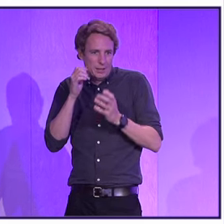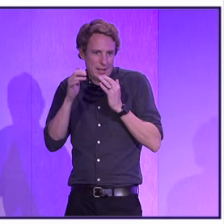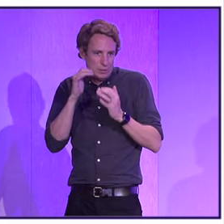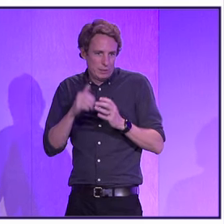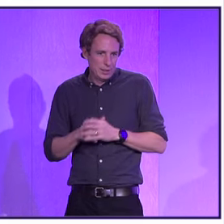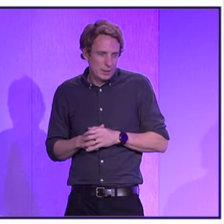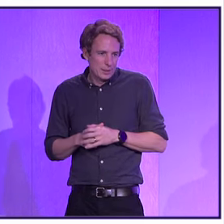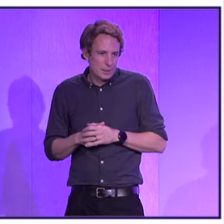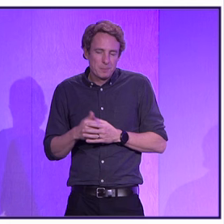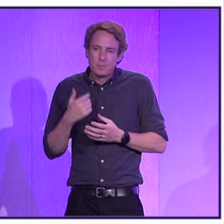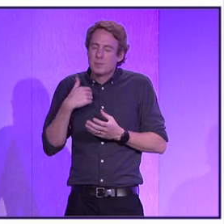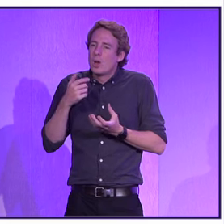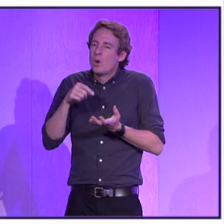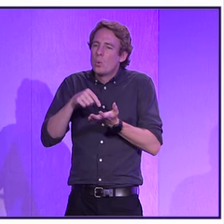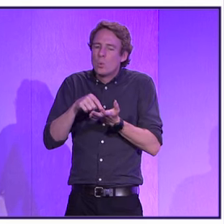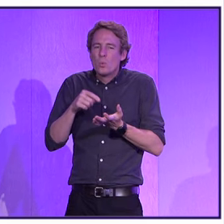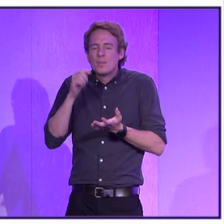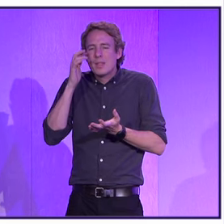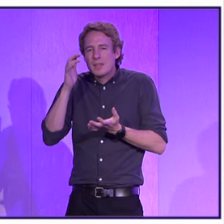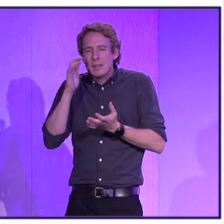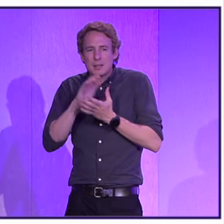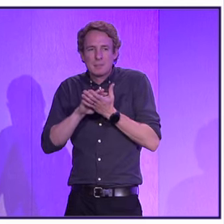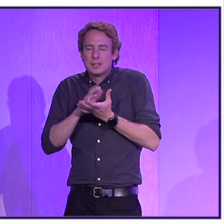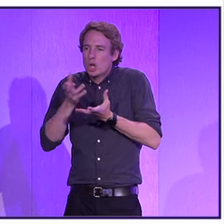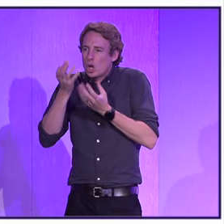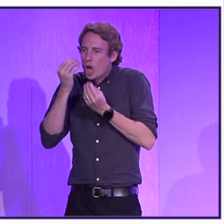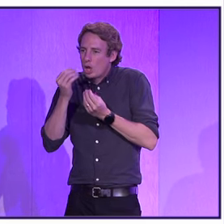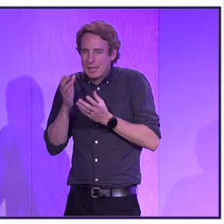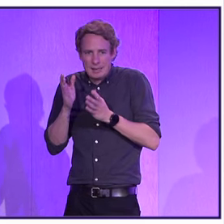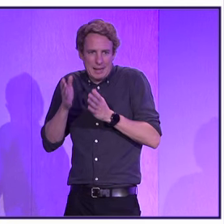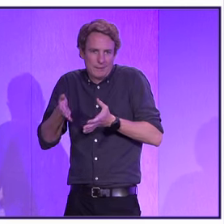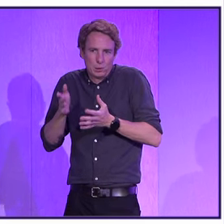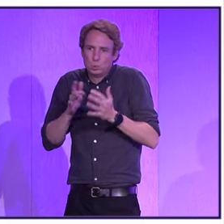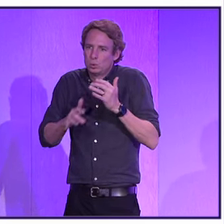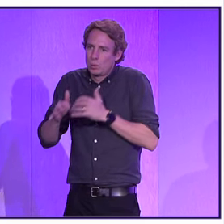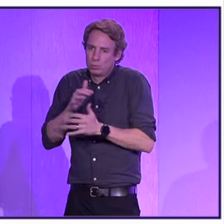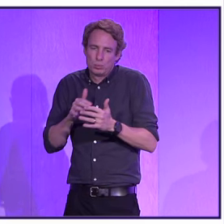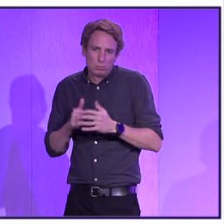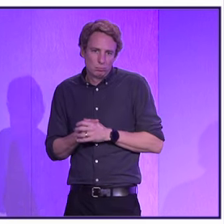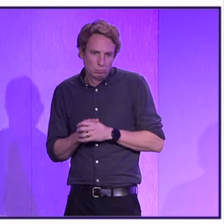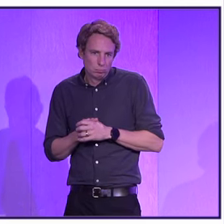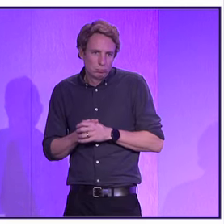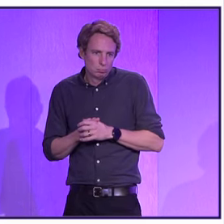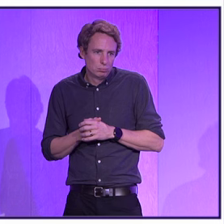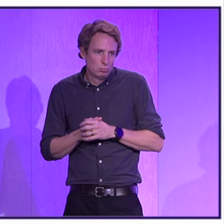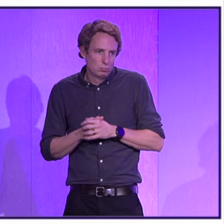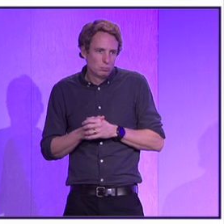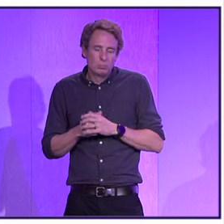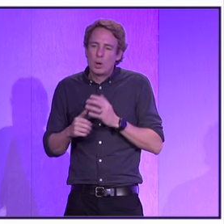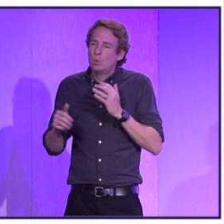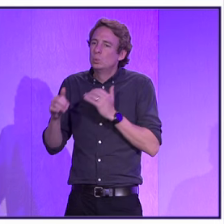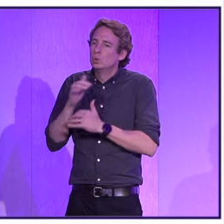theory about learning that views learning as an inherently social activity. So